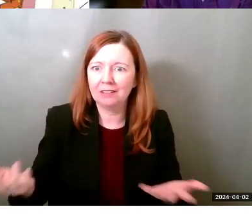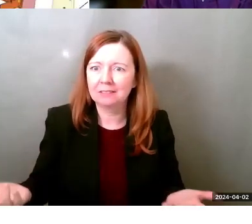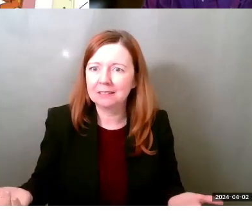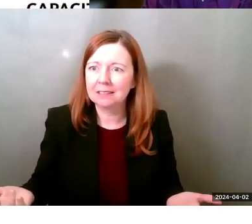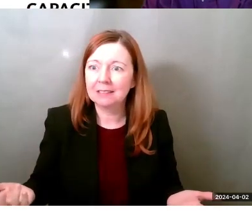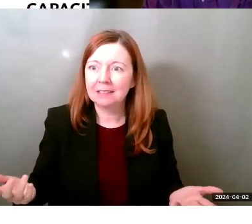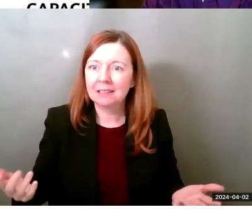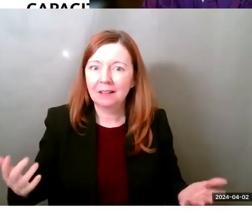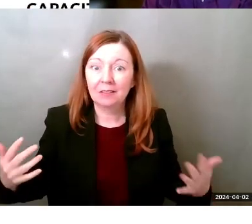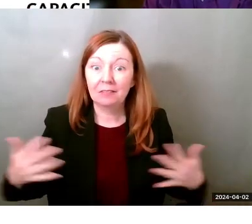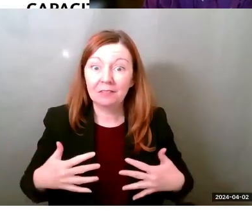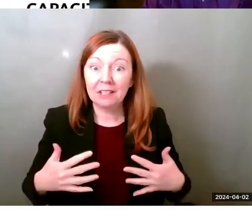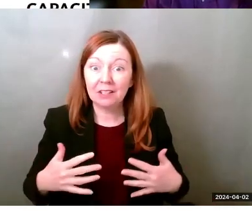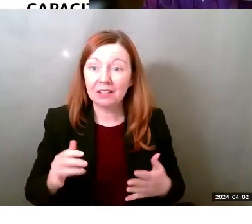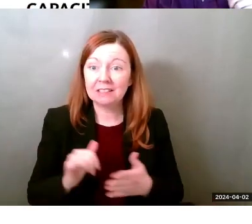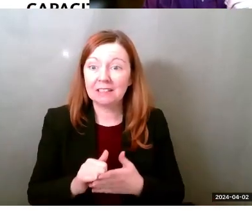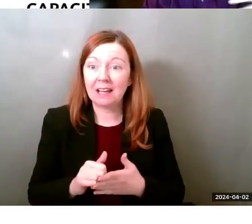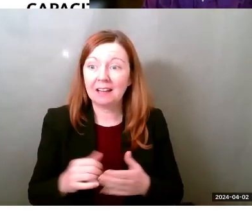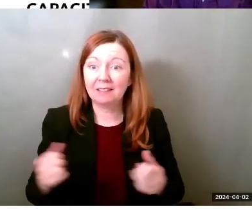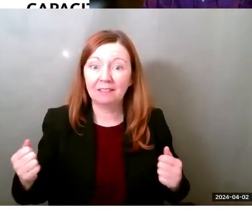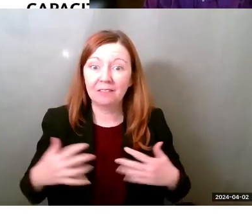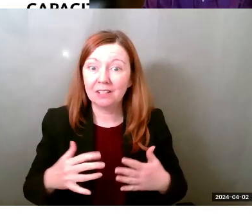fear is that, you know,